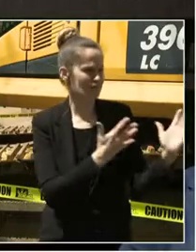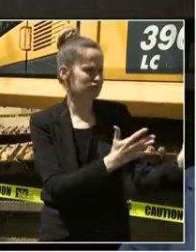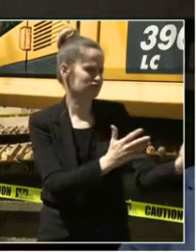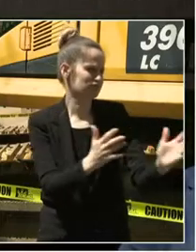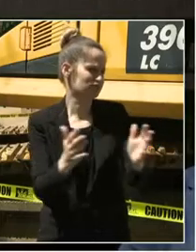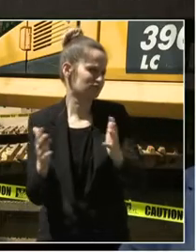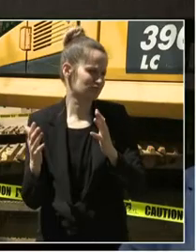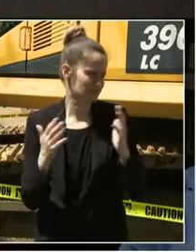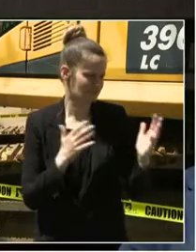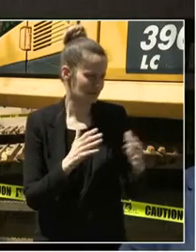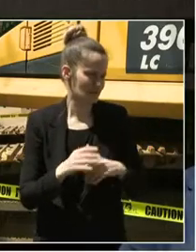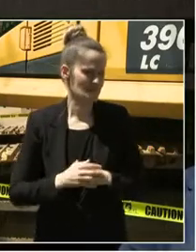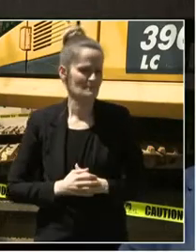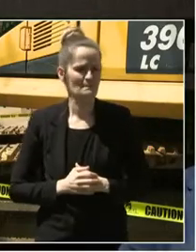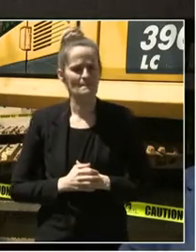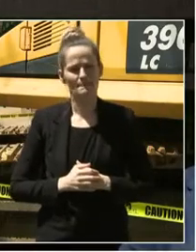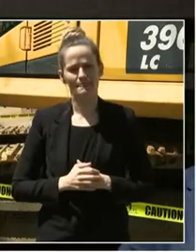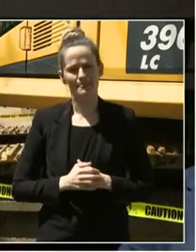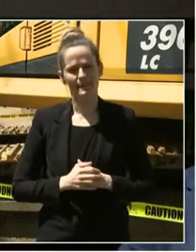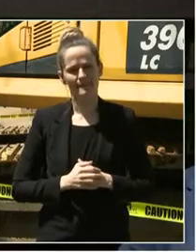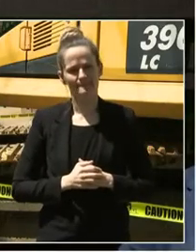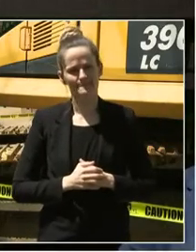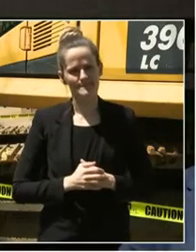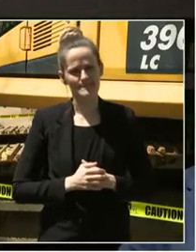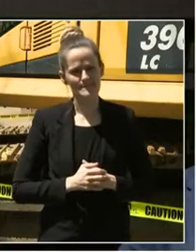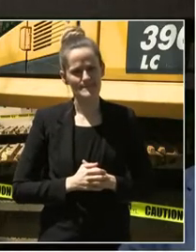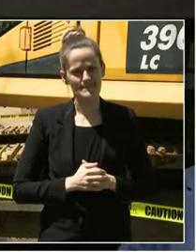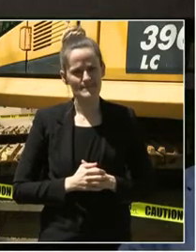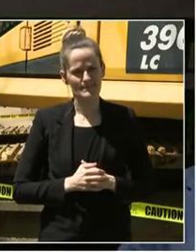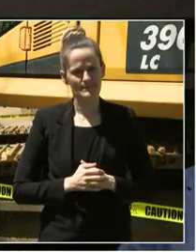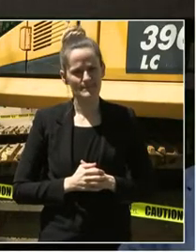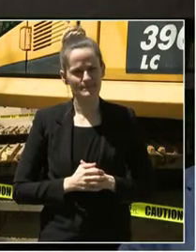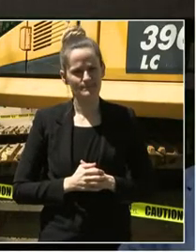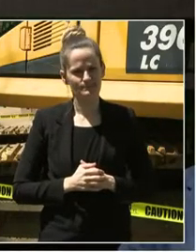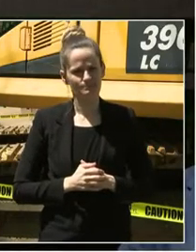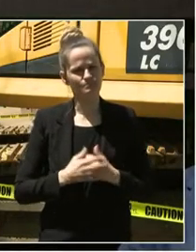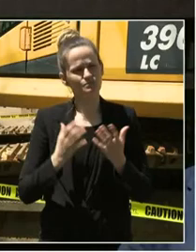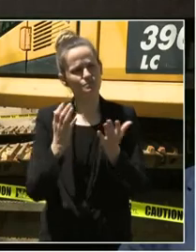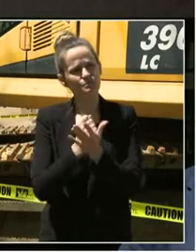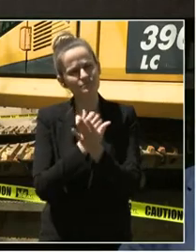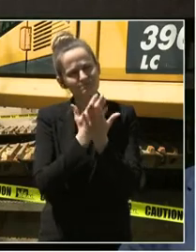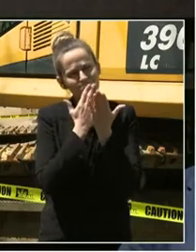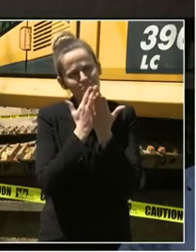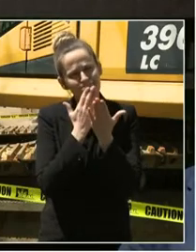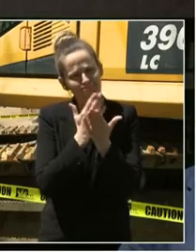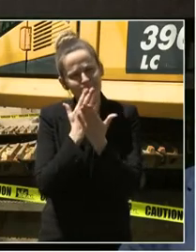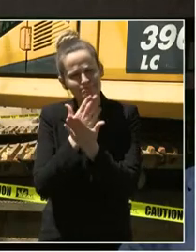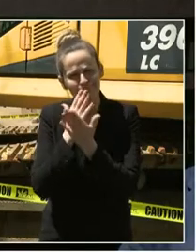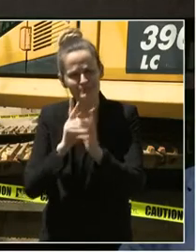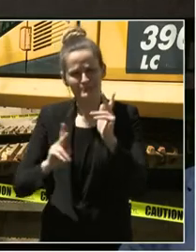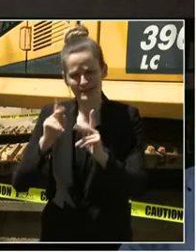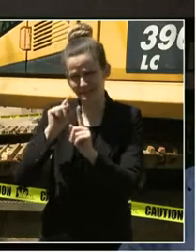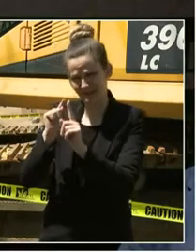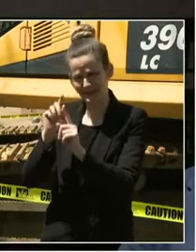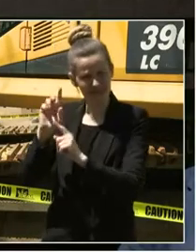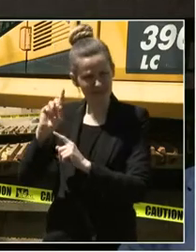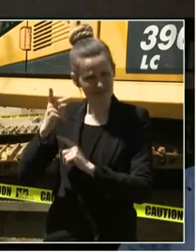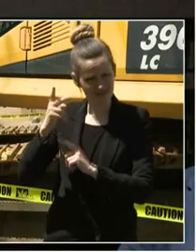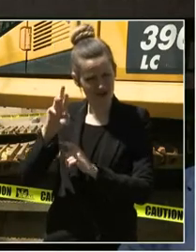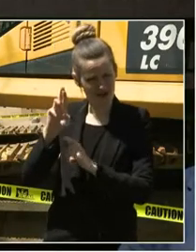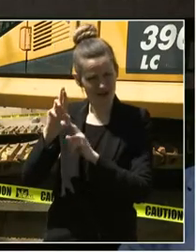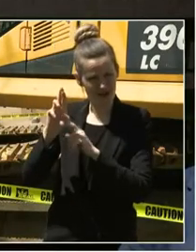I want to thank the people at DPR who we worked with so closely. We have